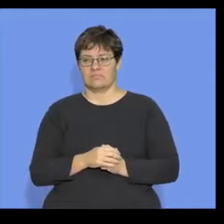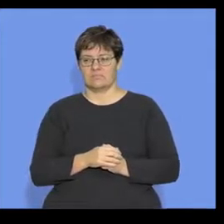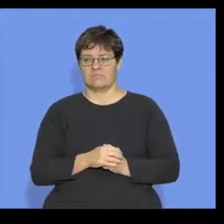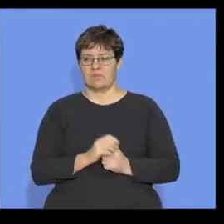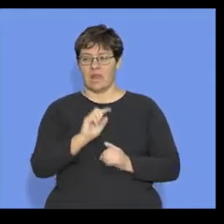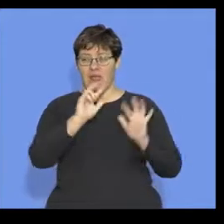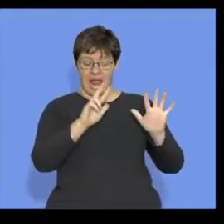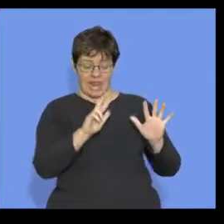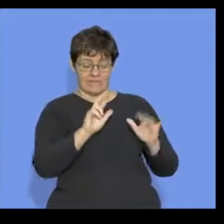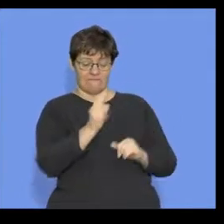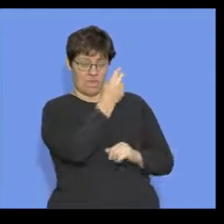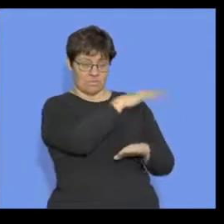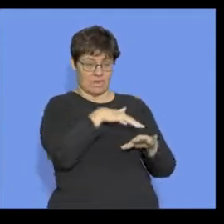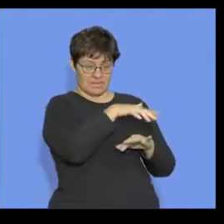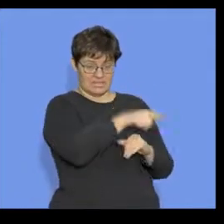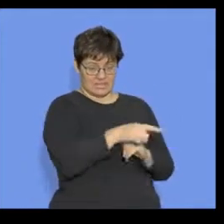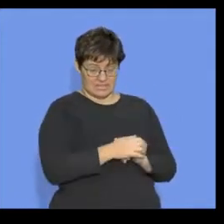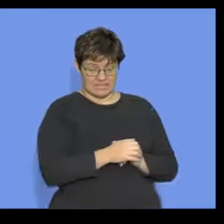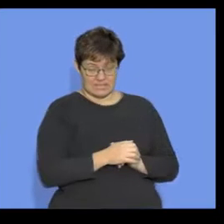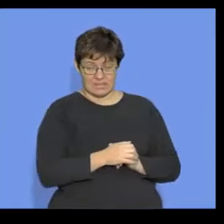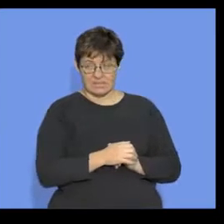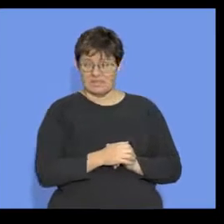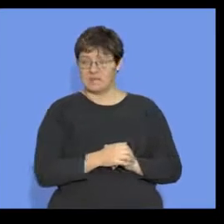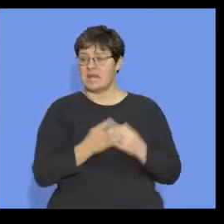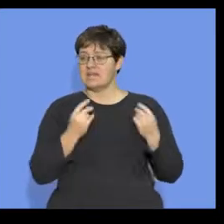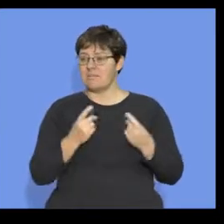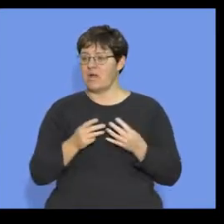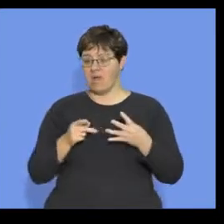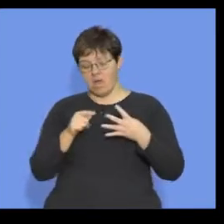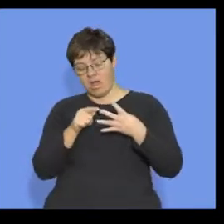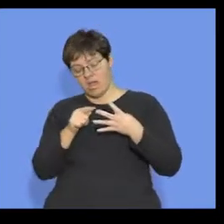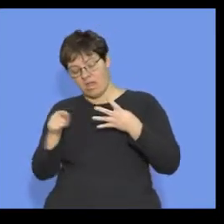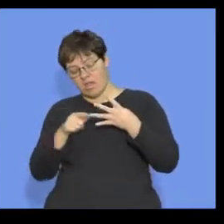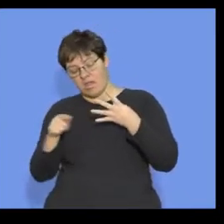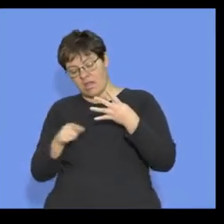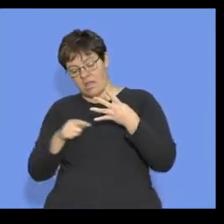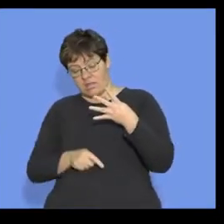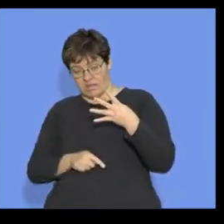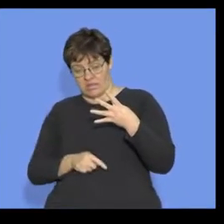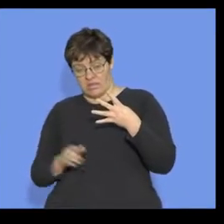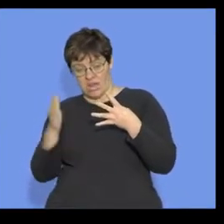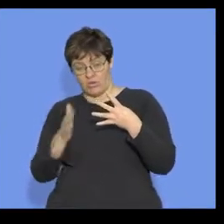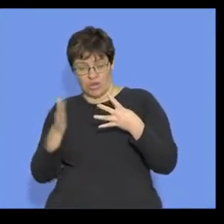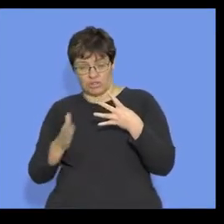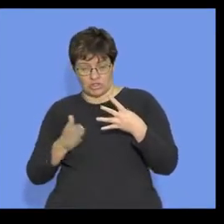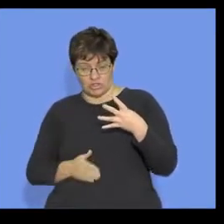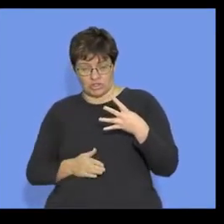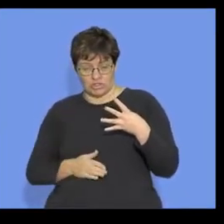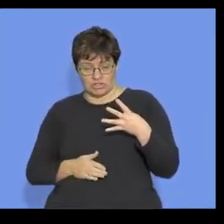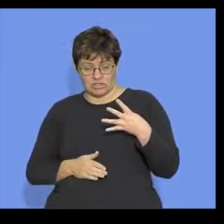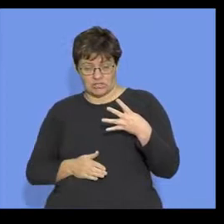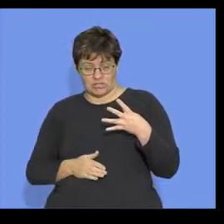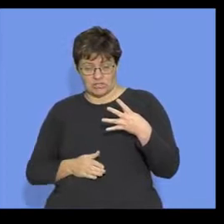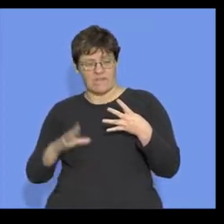is in the first place, are we together? Then the number of ways of arranging other